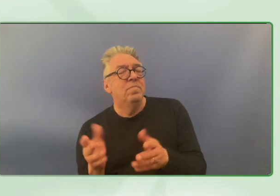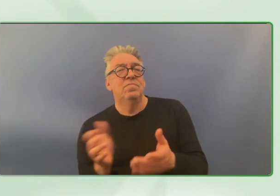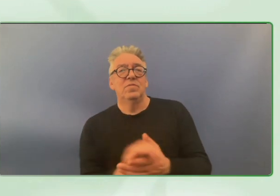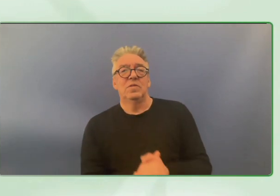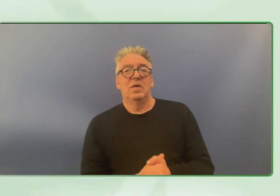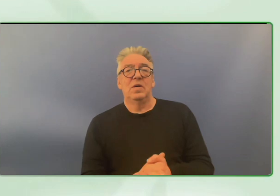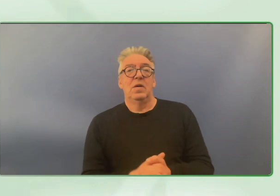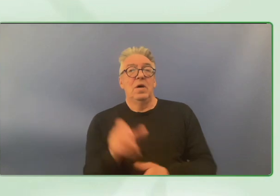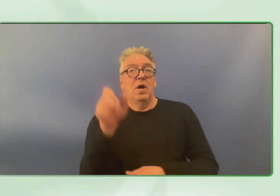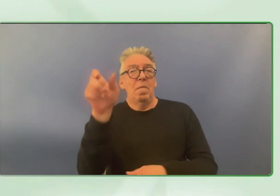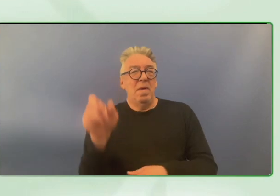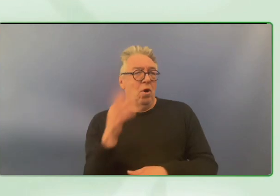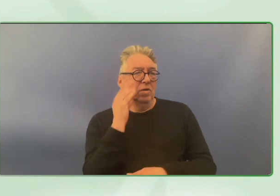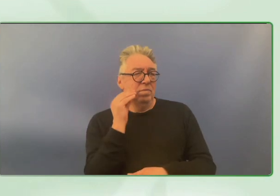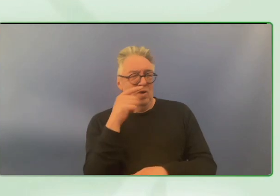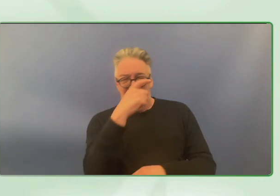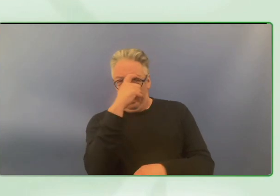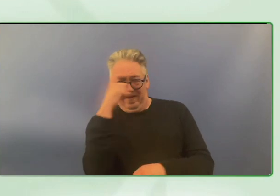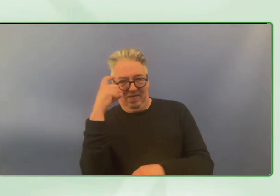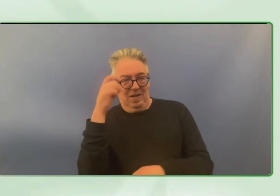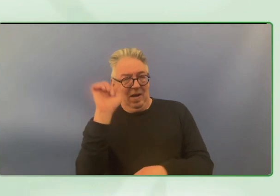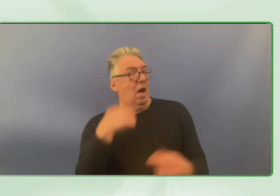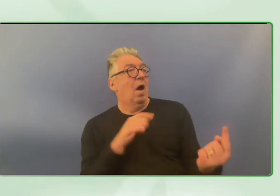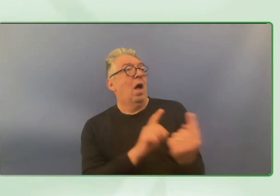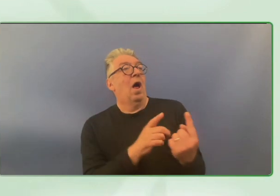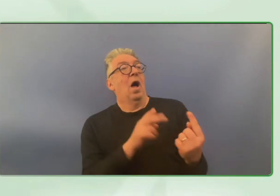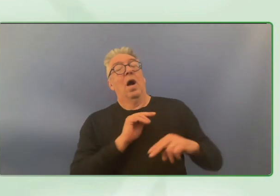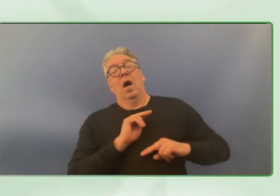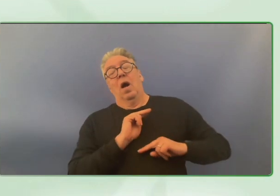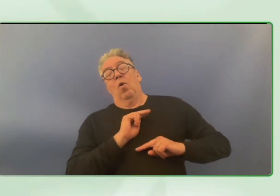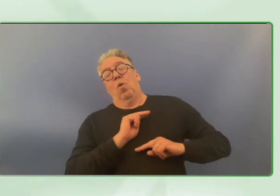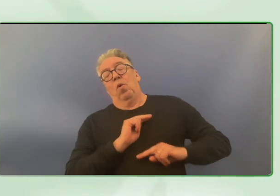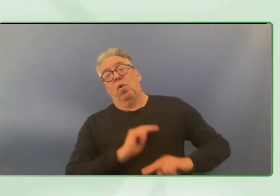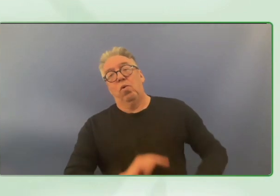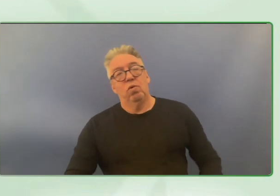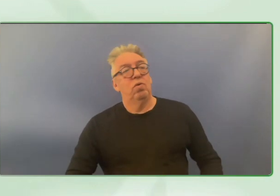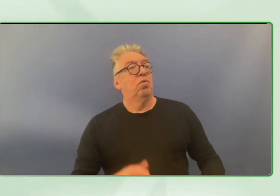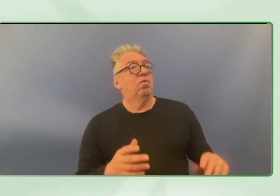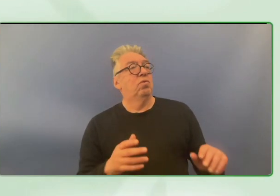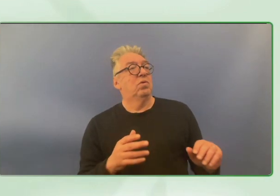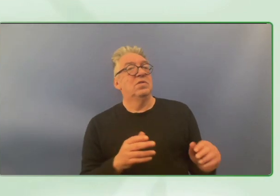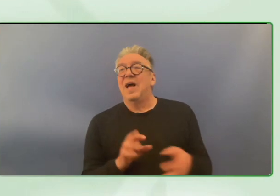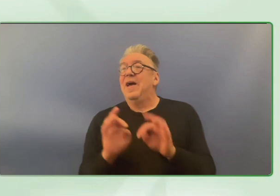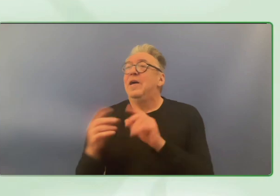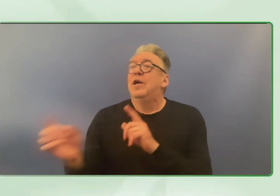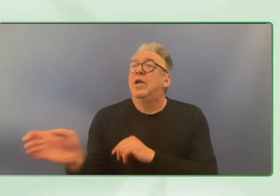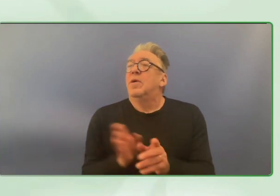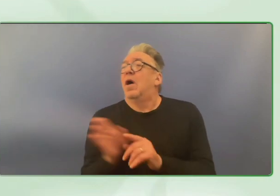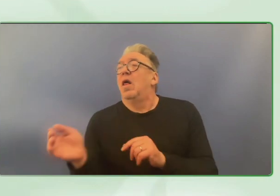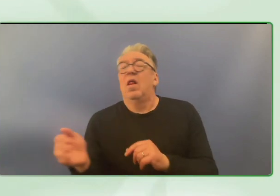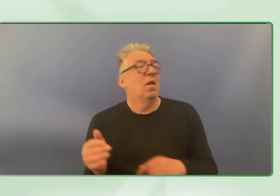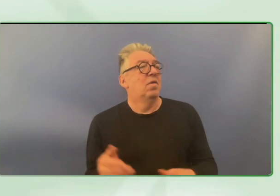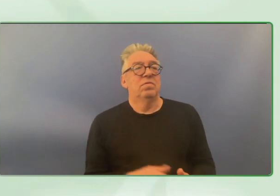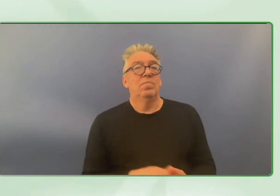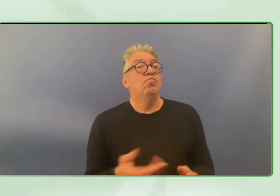get support directly by deaf people so they don't have to go through an interpreter. And if an interpreter is